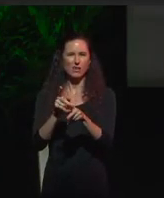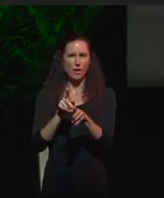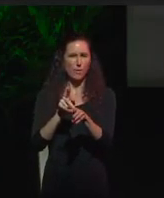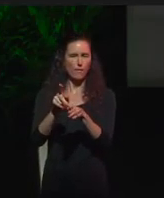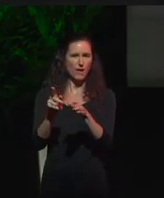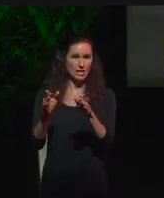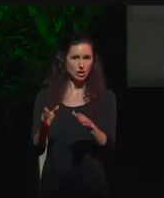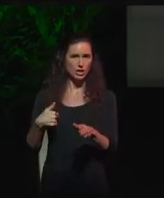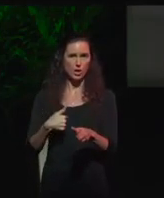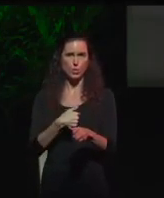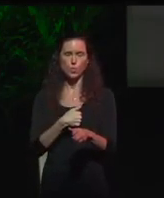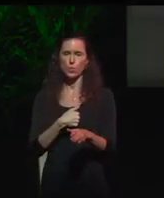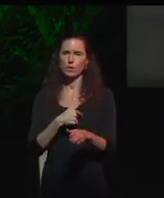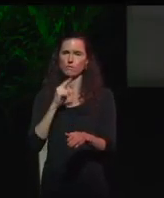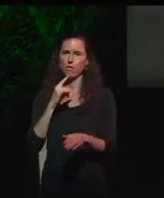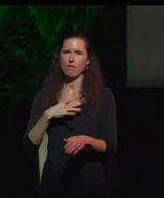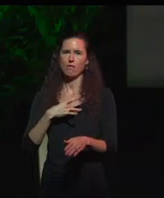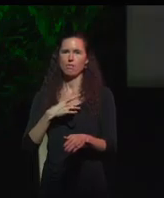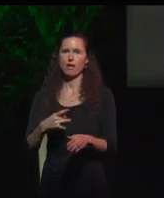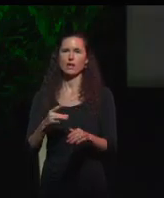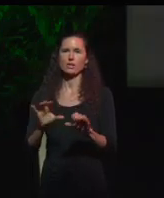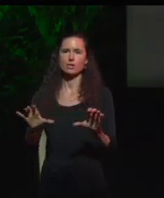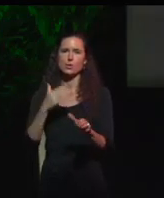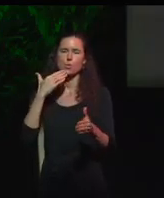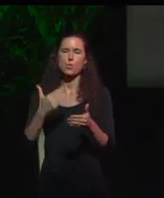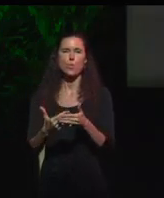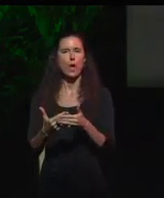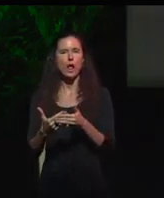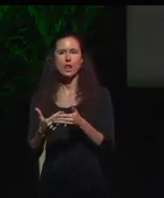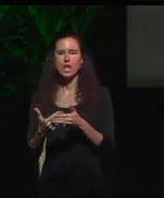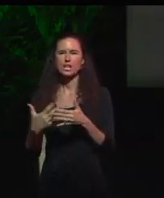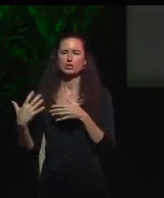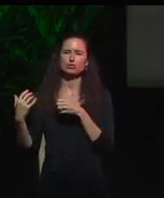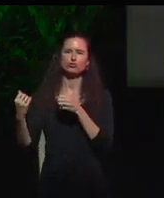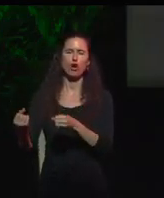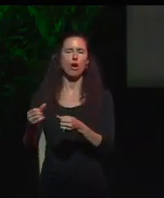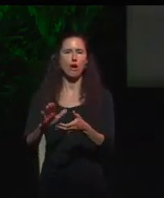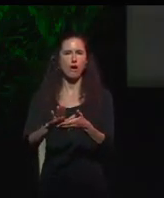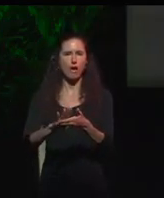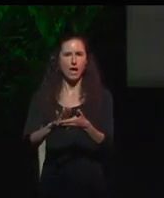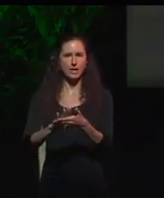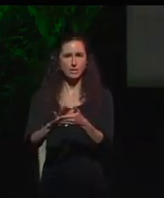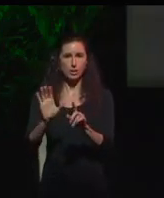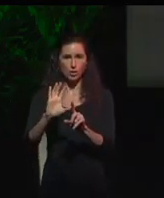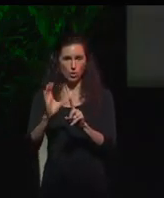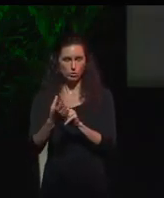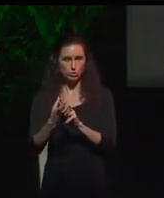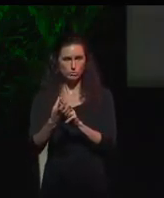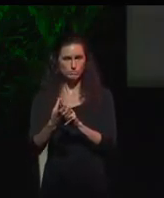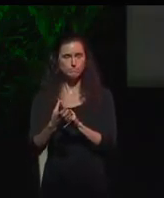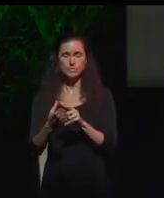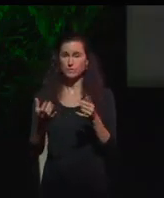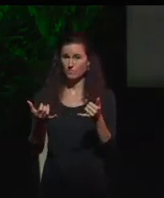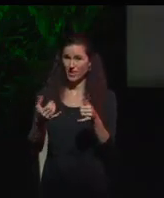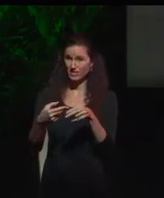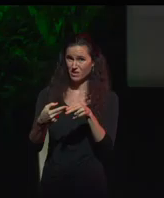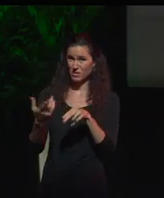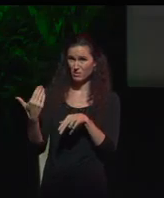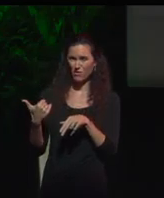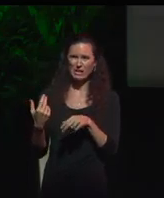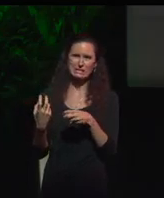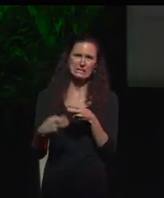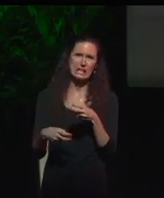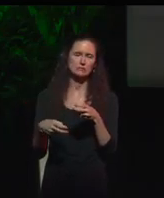that we thrive in what I refer to as a vibrant academic culture. As I have mentioned before, that's hard to